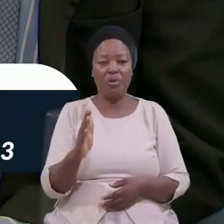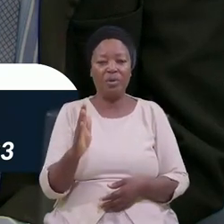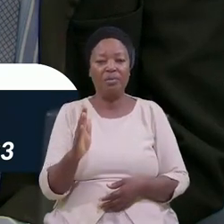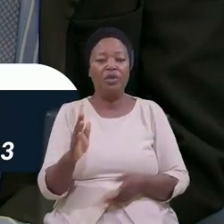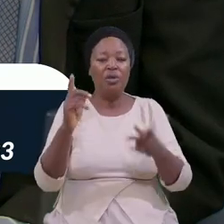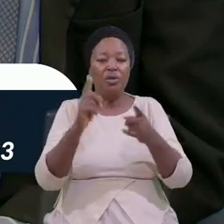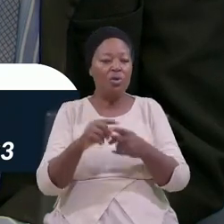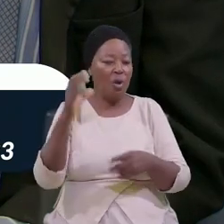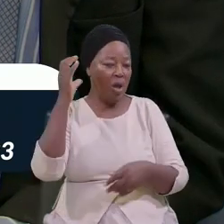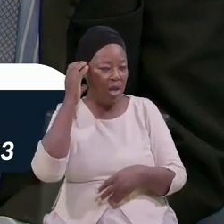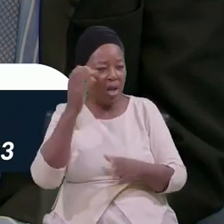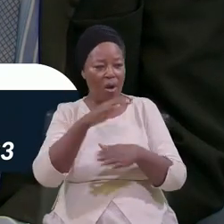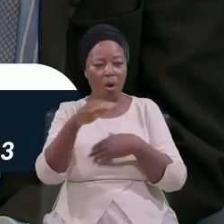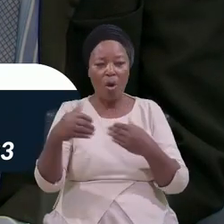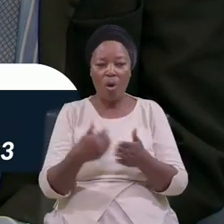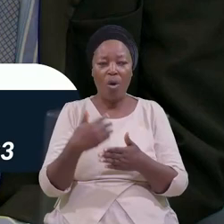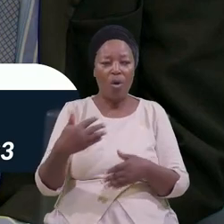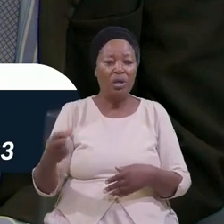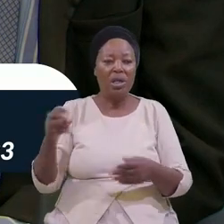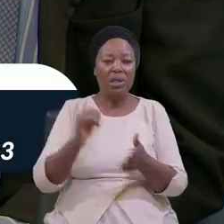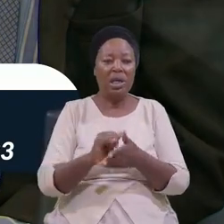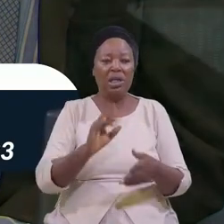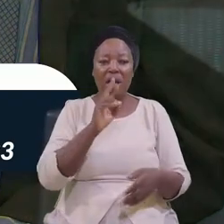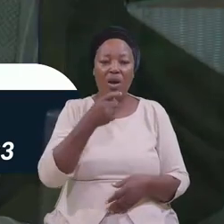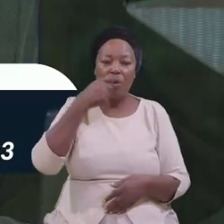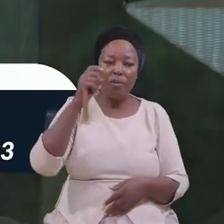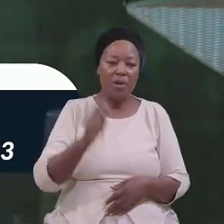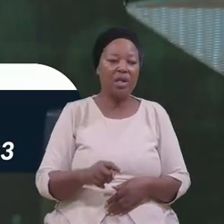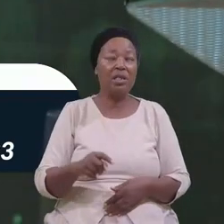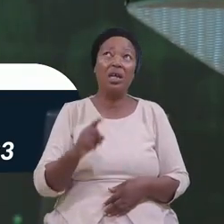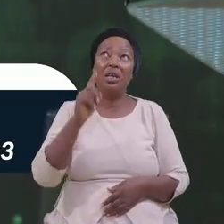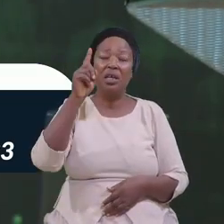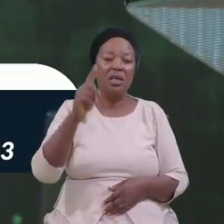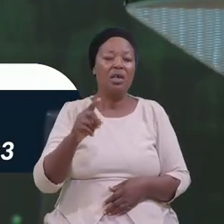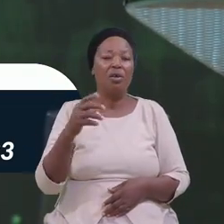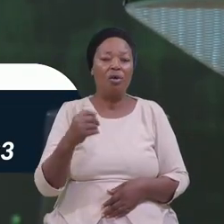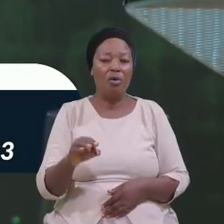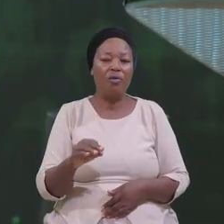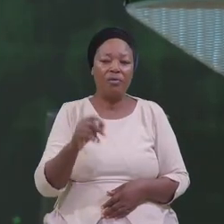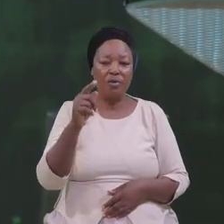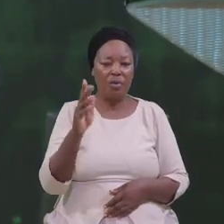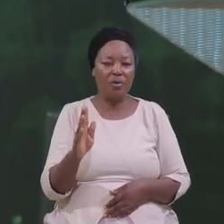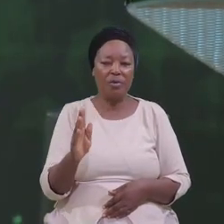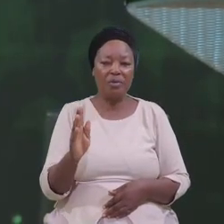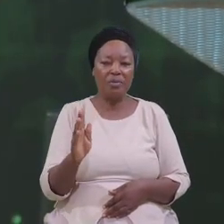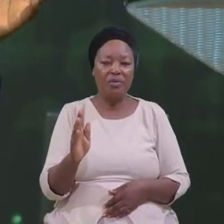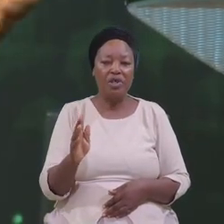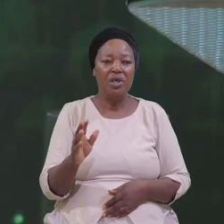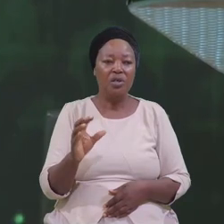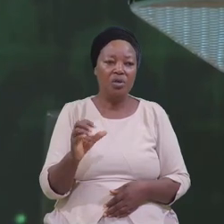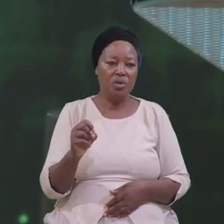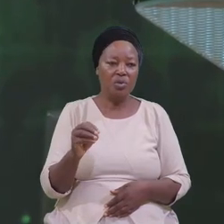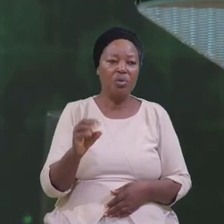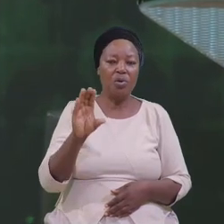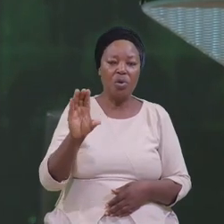to hear all things that are commanded thee of God. And so Cornelius said,